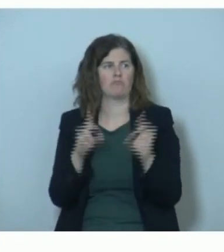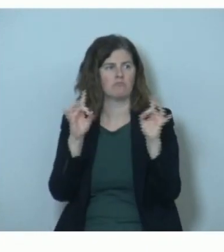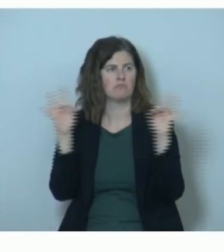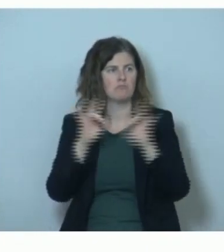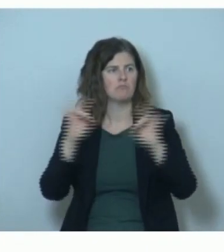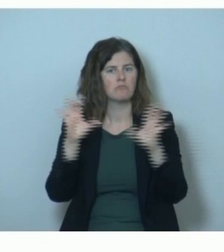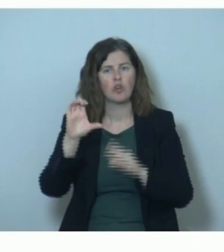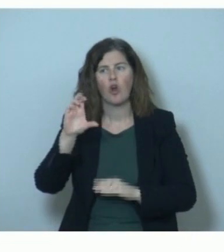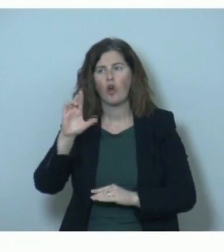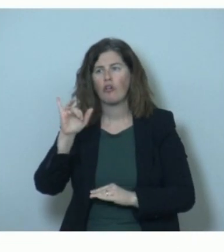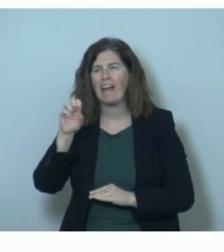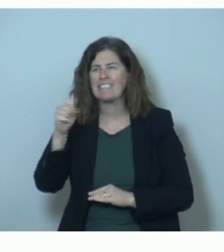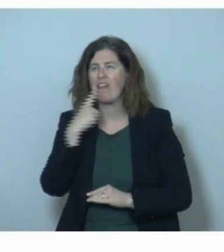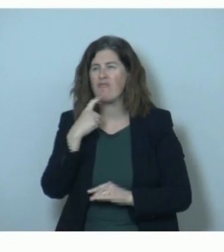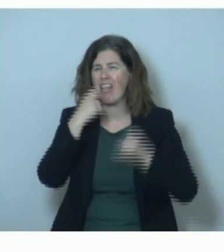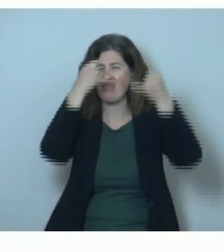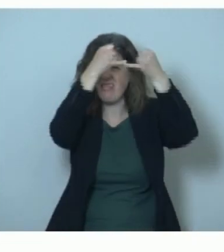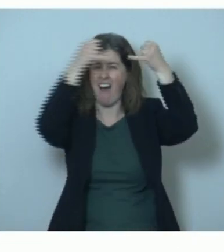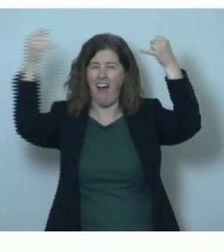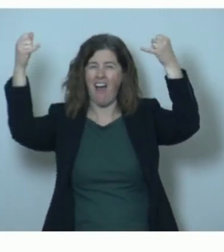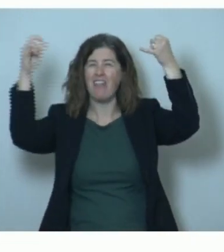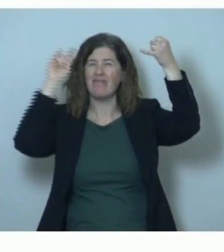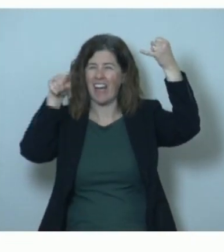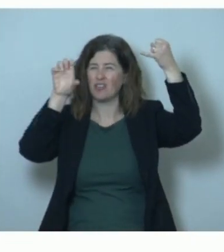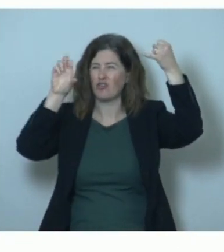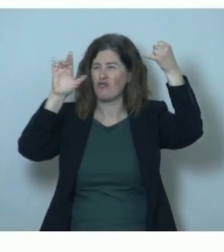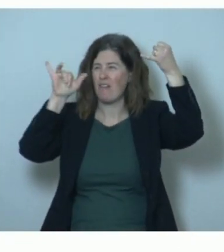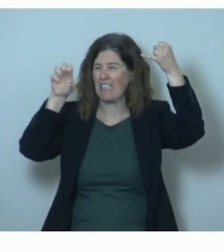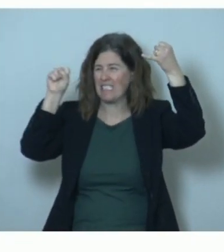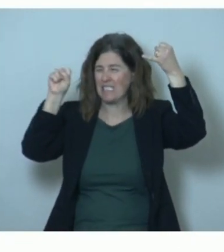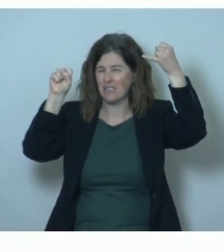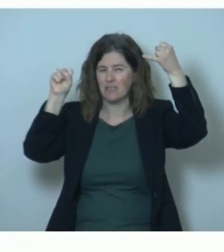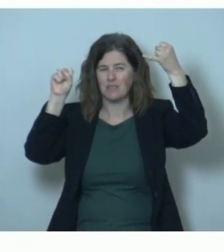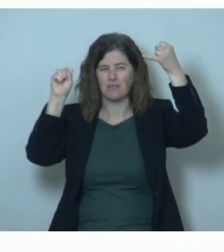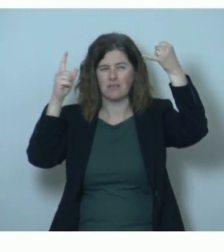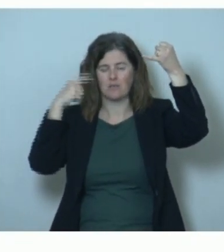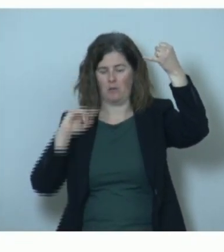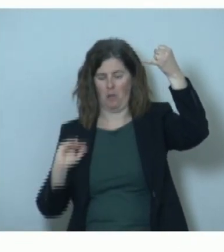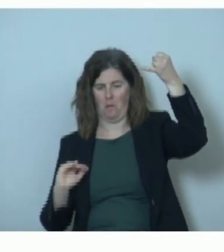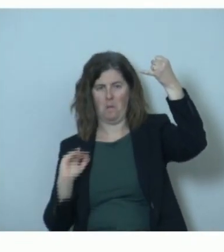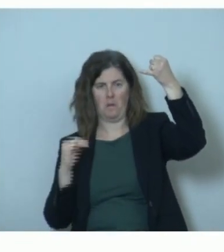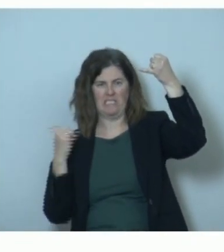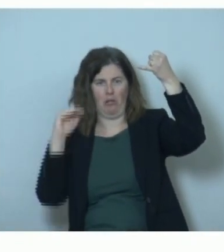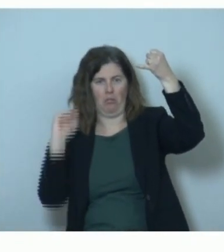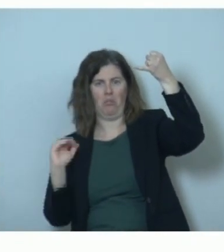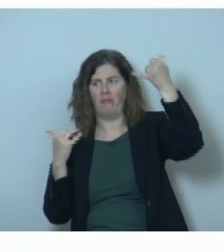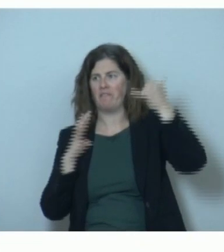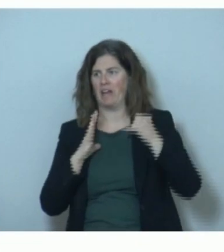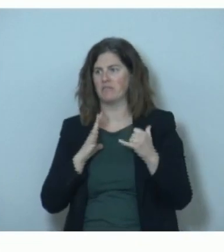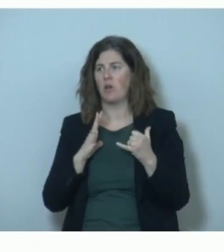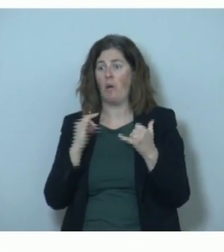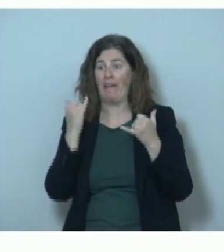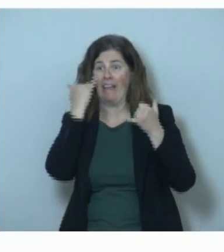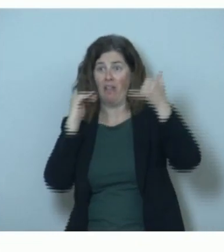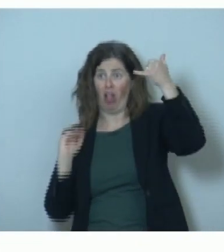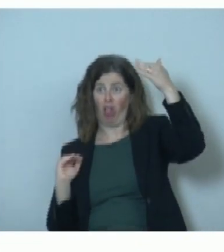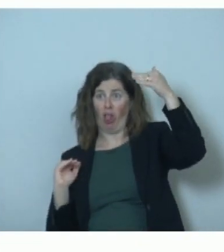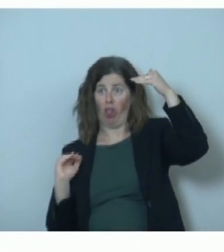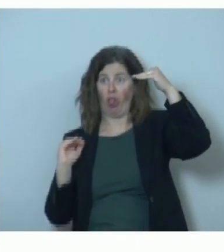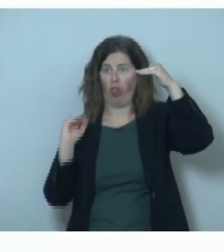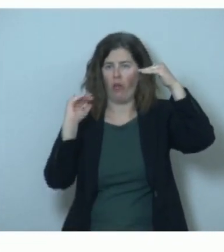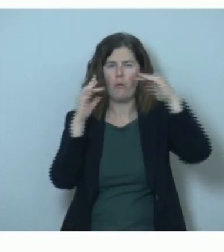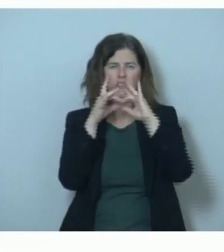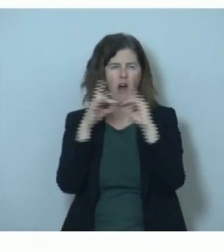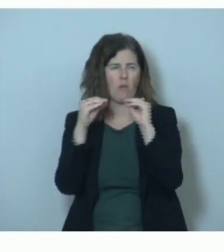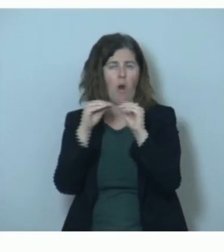that solid red line is. And we would be certainly telling you more about that if that time was coming. But right now,